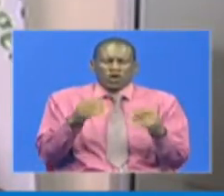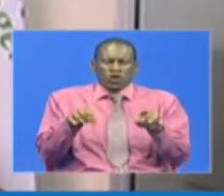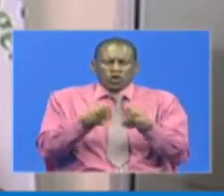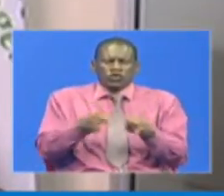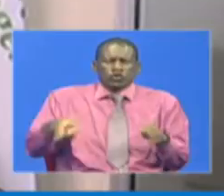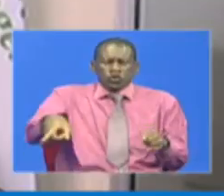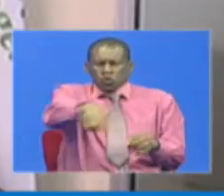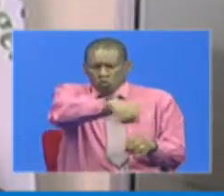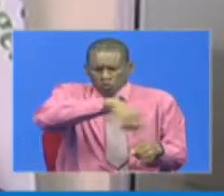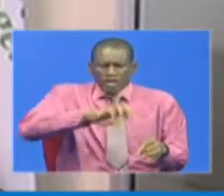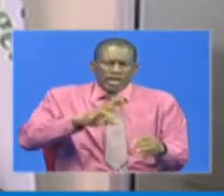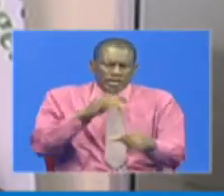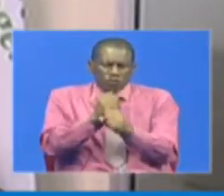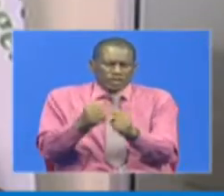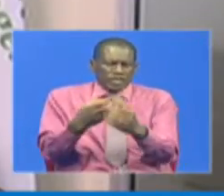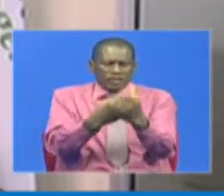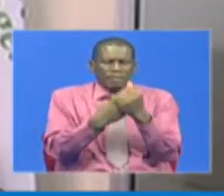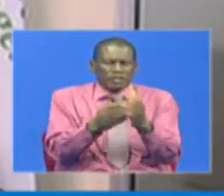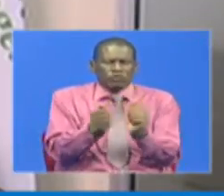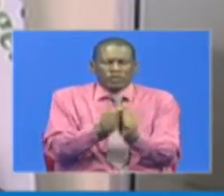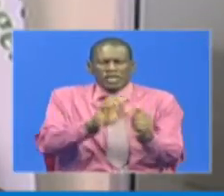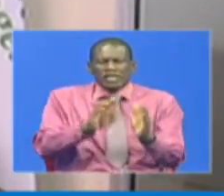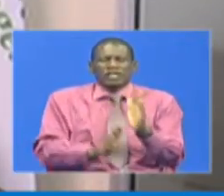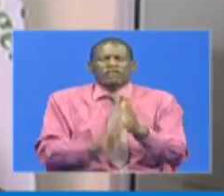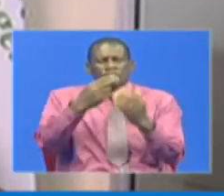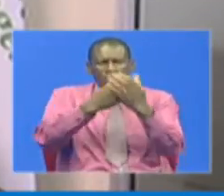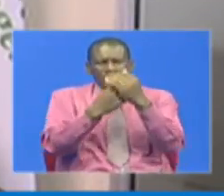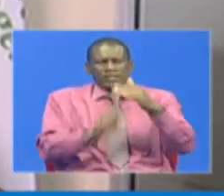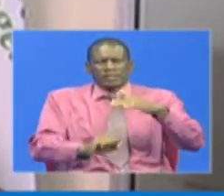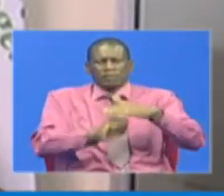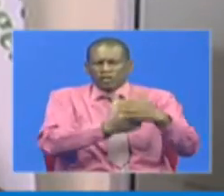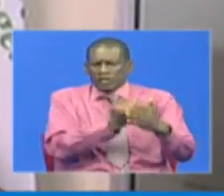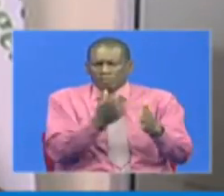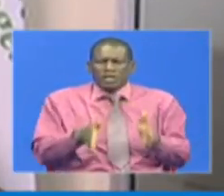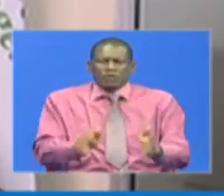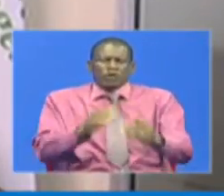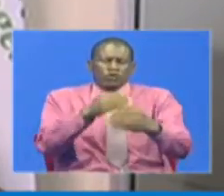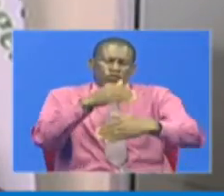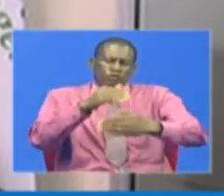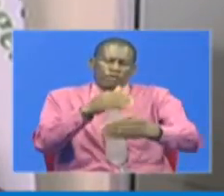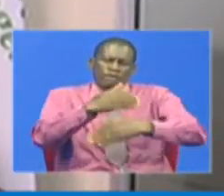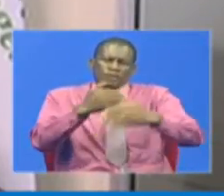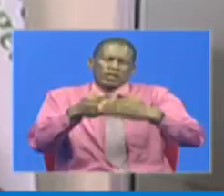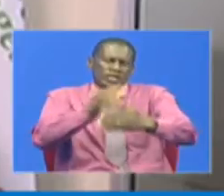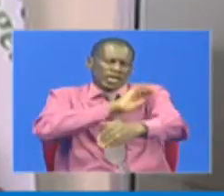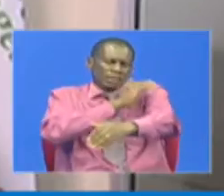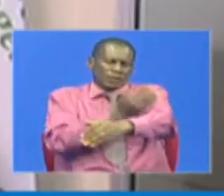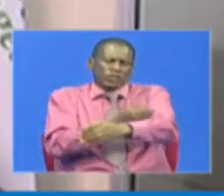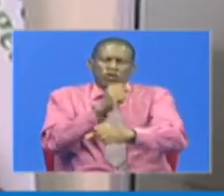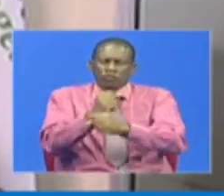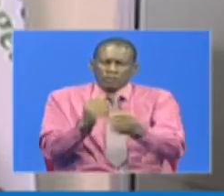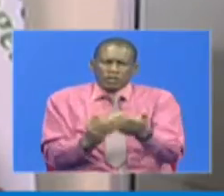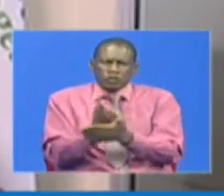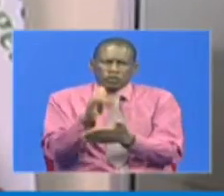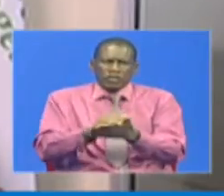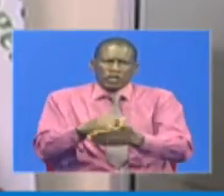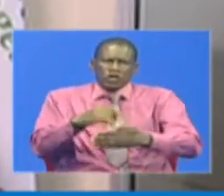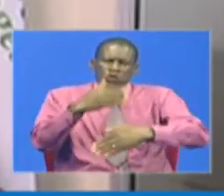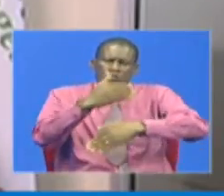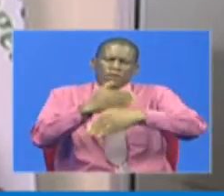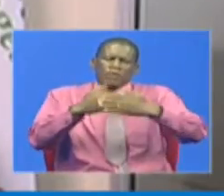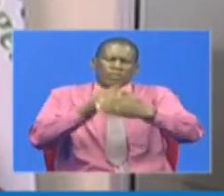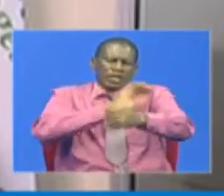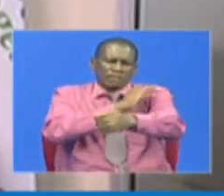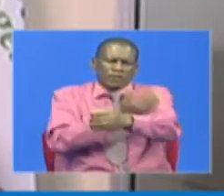partnership with development partners, supporting them in terms of capacity building. We make sure we capacity build them on financial